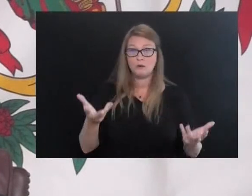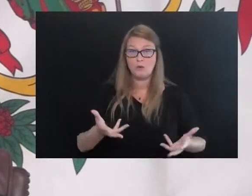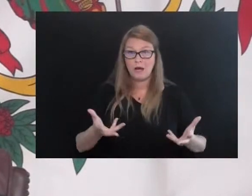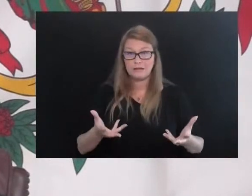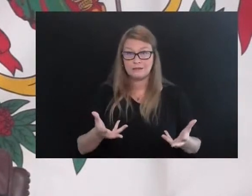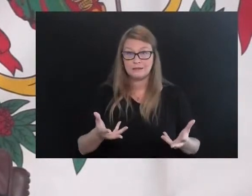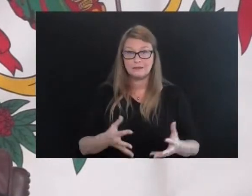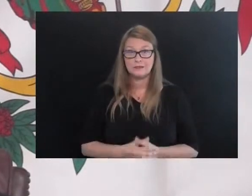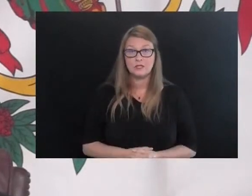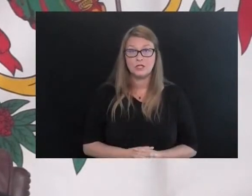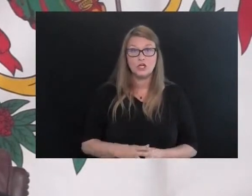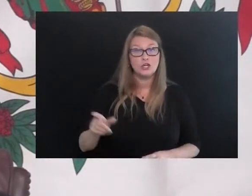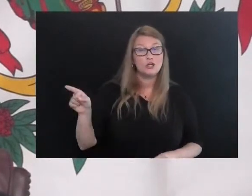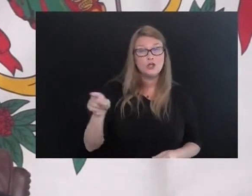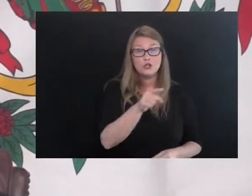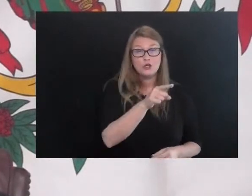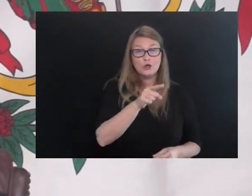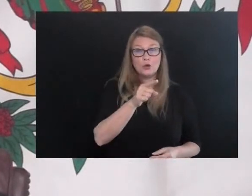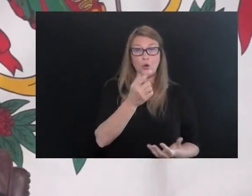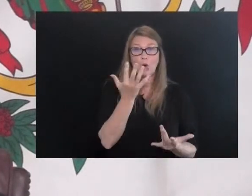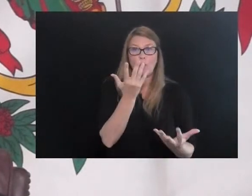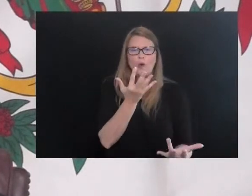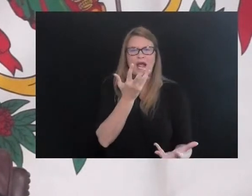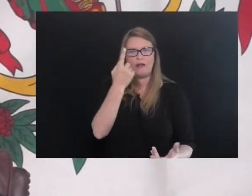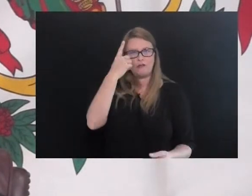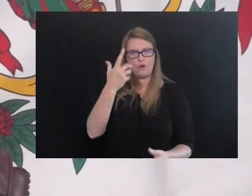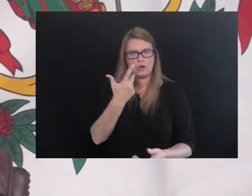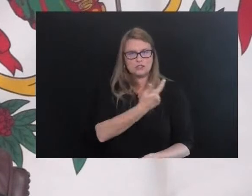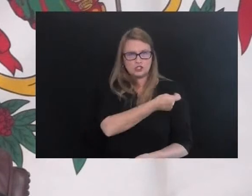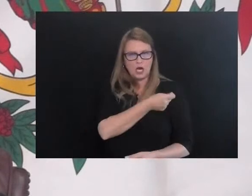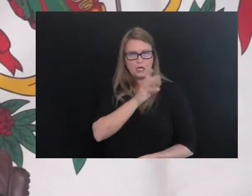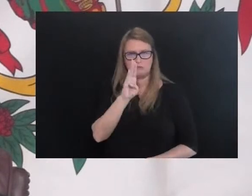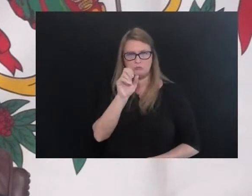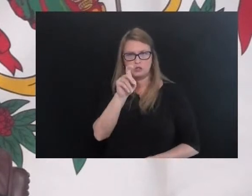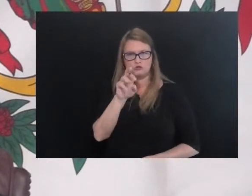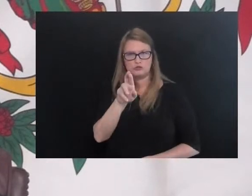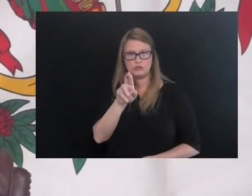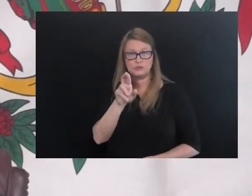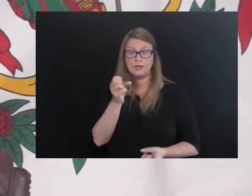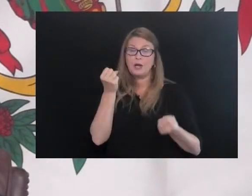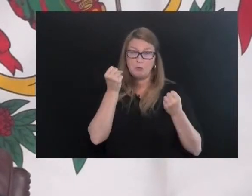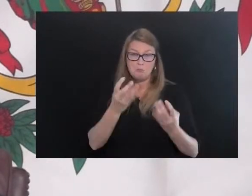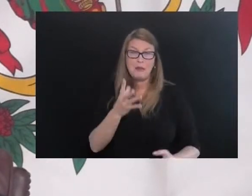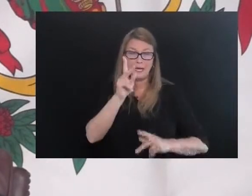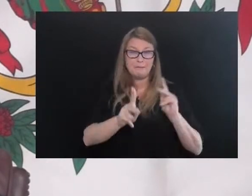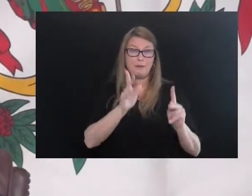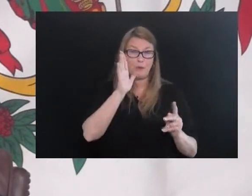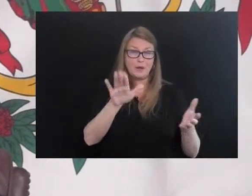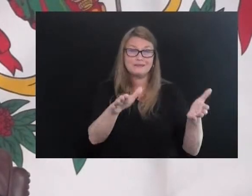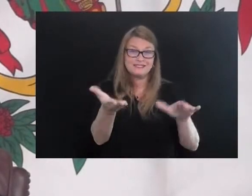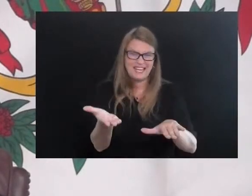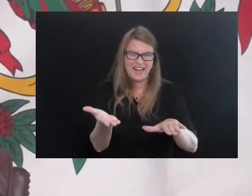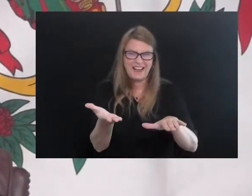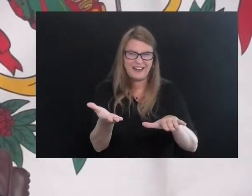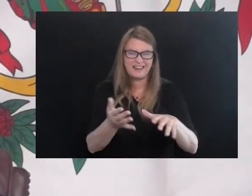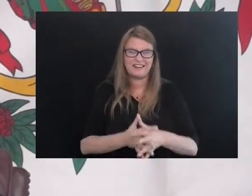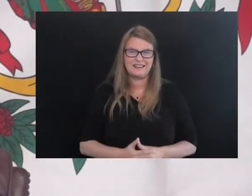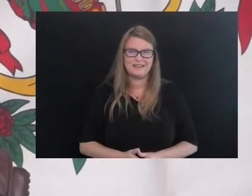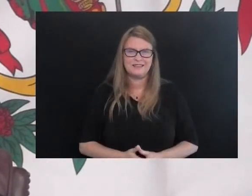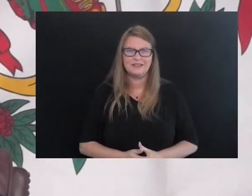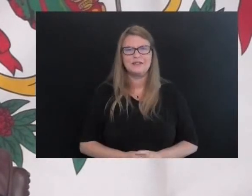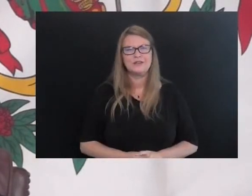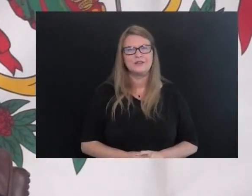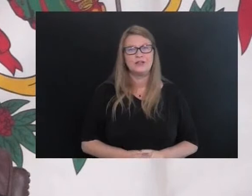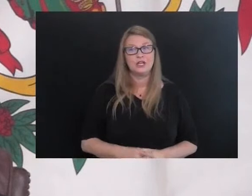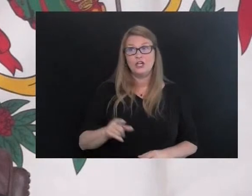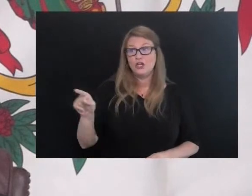this. If you don't get that booster shot, a bunch of you are going to die. And without any